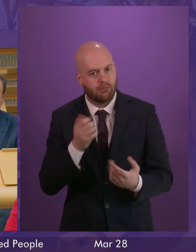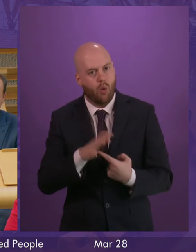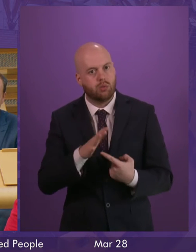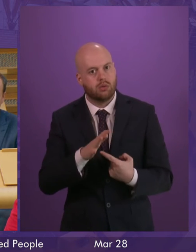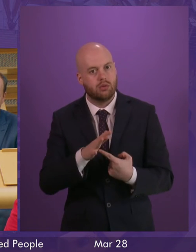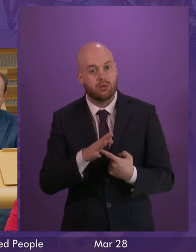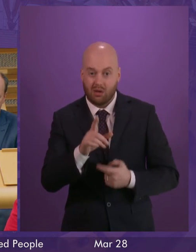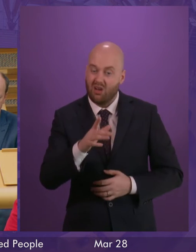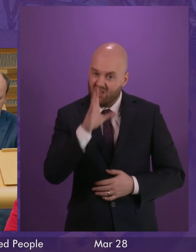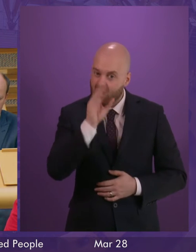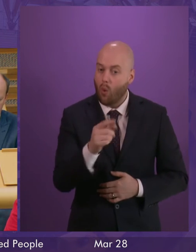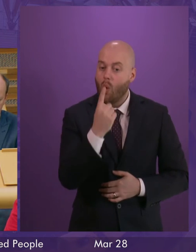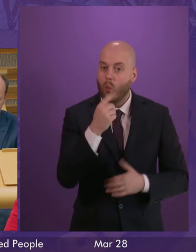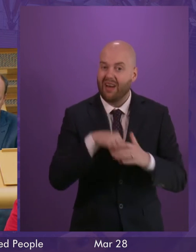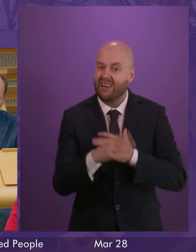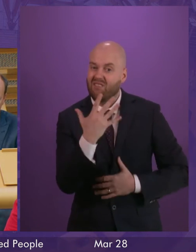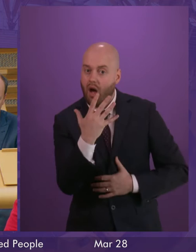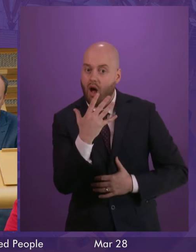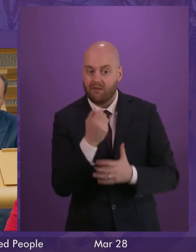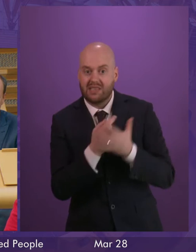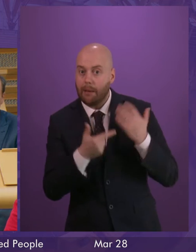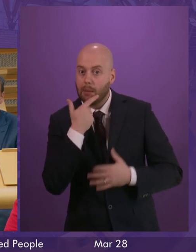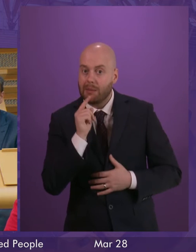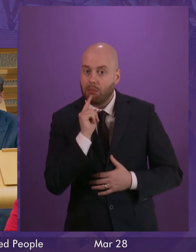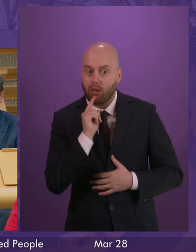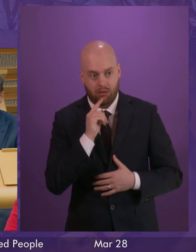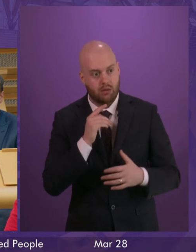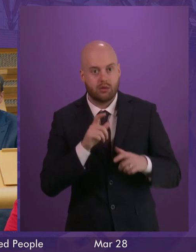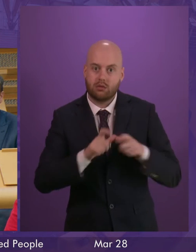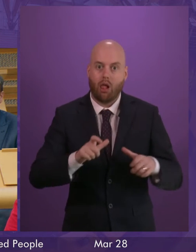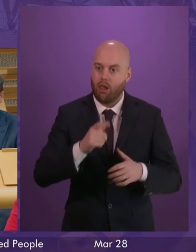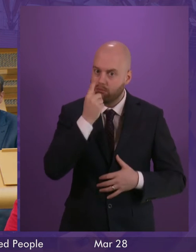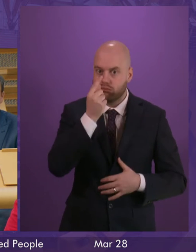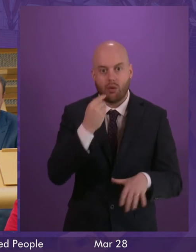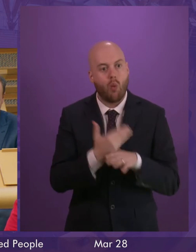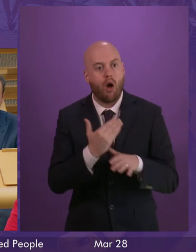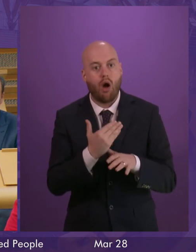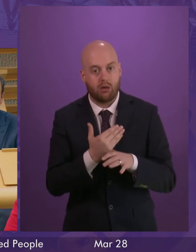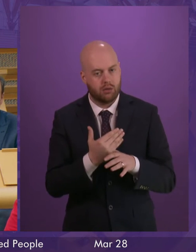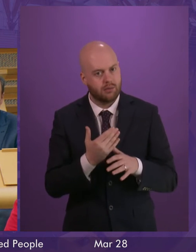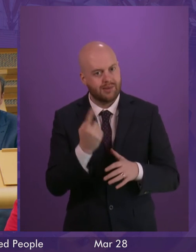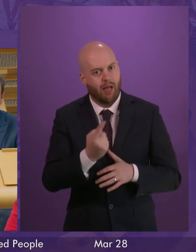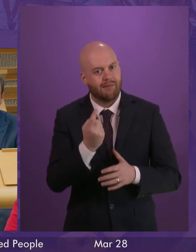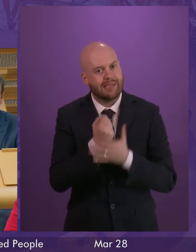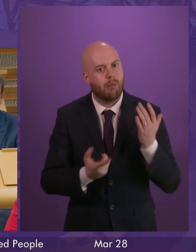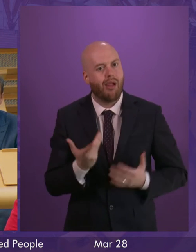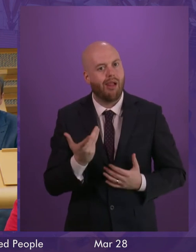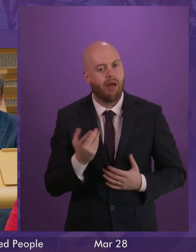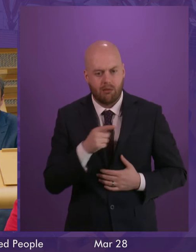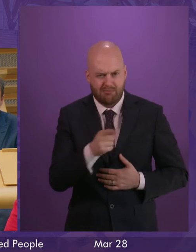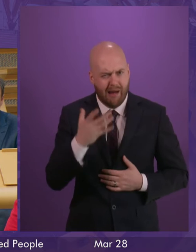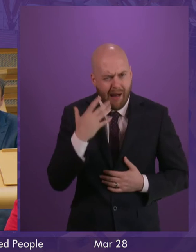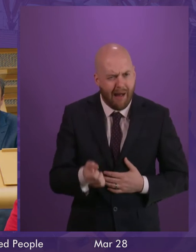people in Scotland have a disability and they can contribute a wealth of talent, experience and views to the workforce,